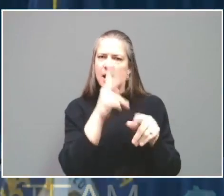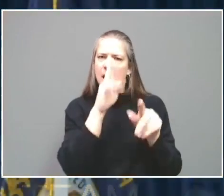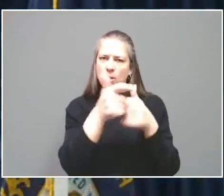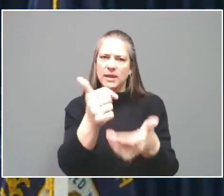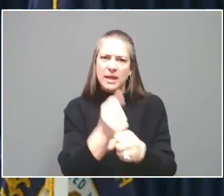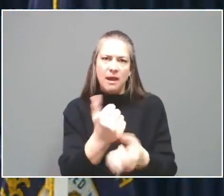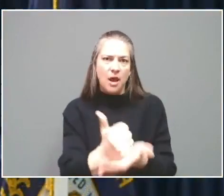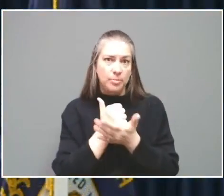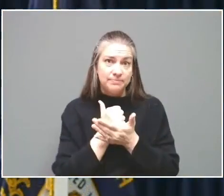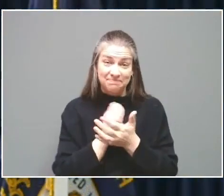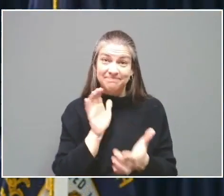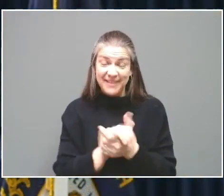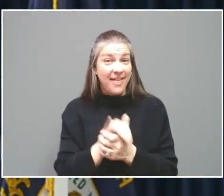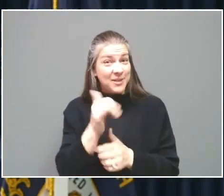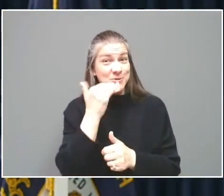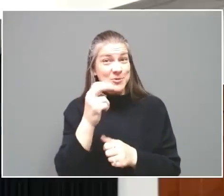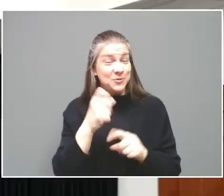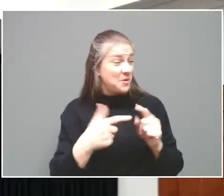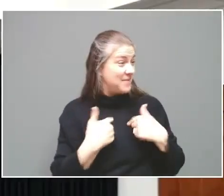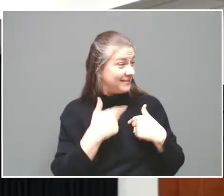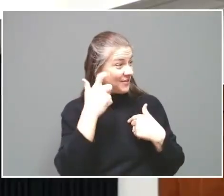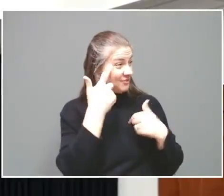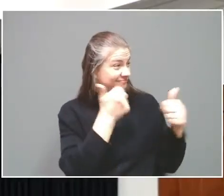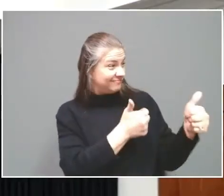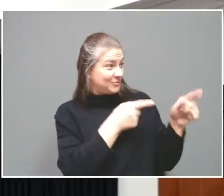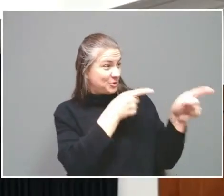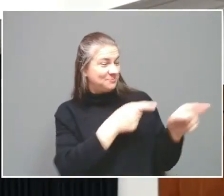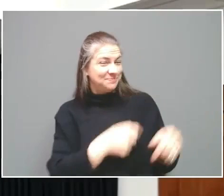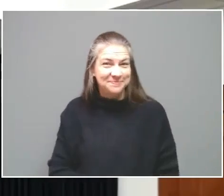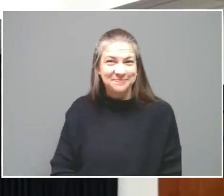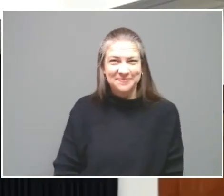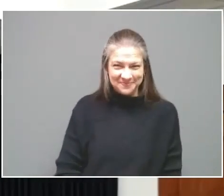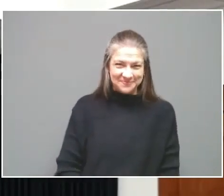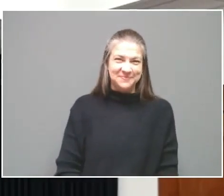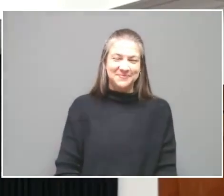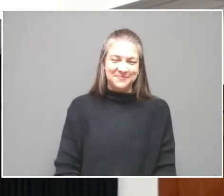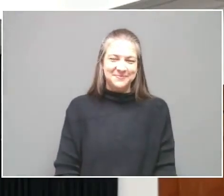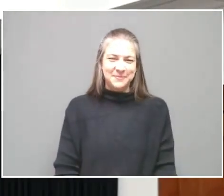assistance. And that is the good news for me today, Gov. Back to you.